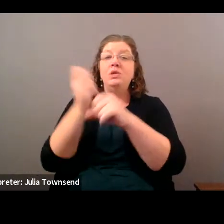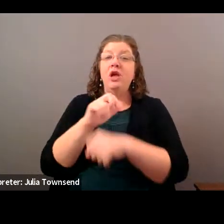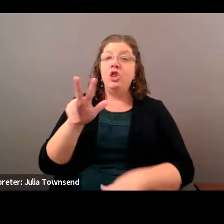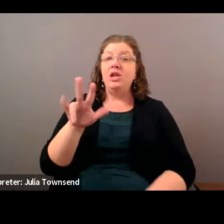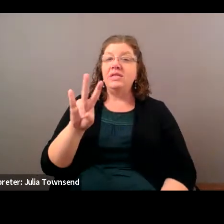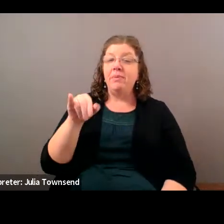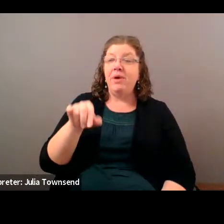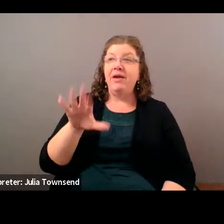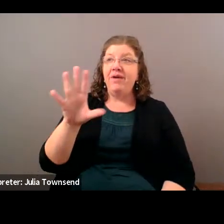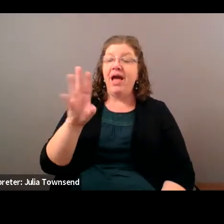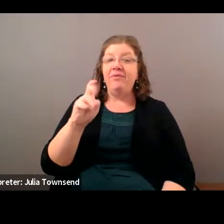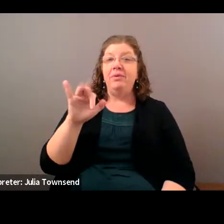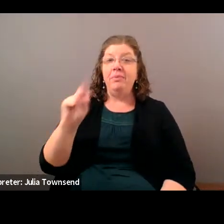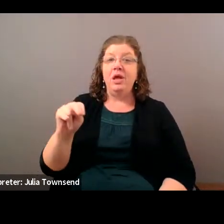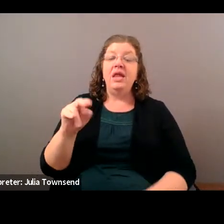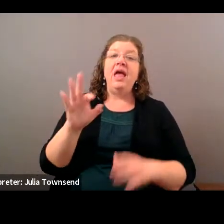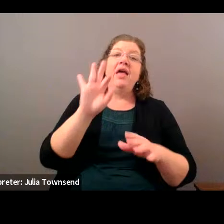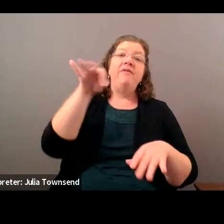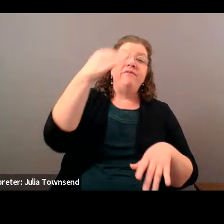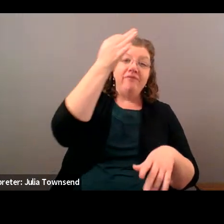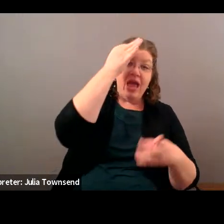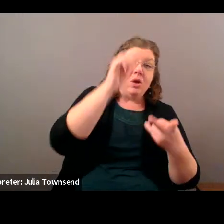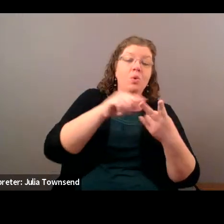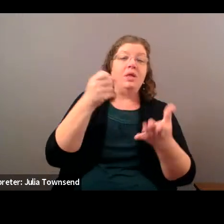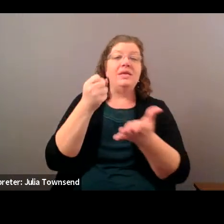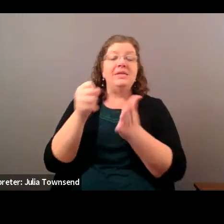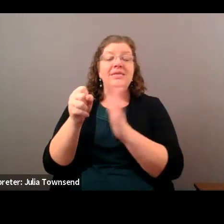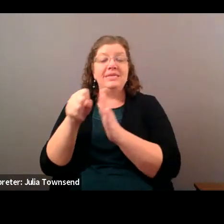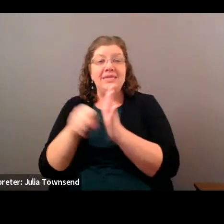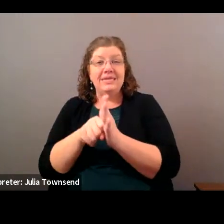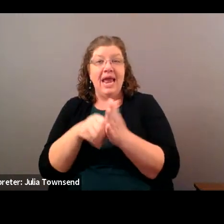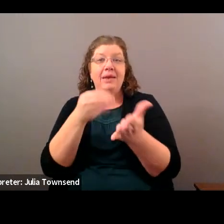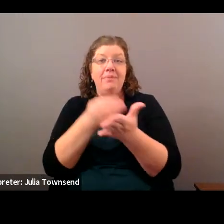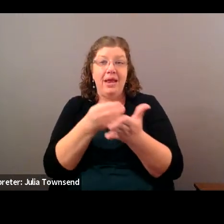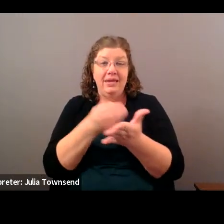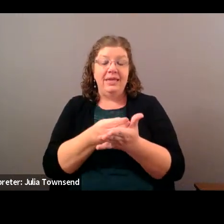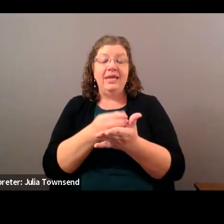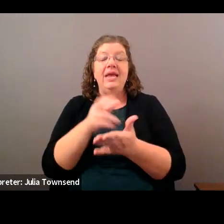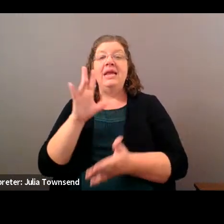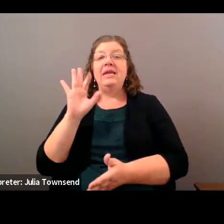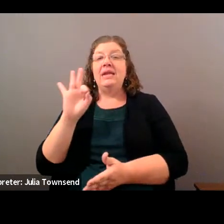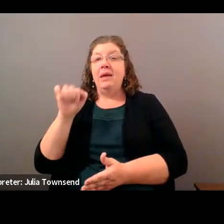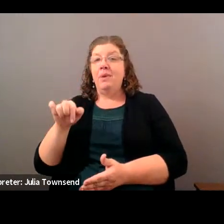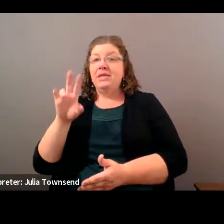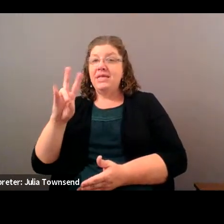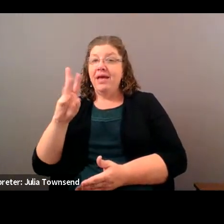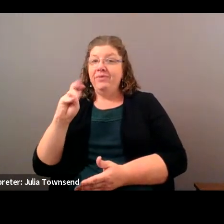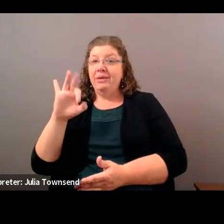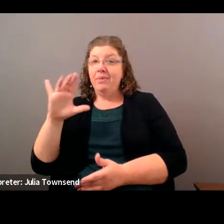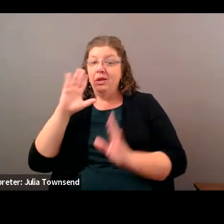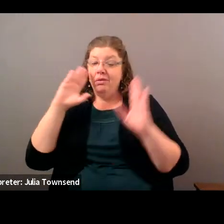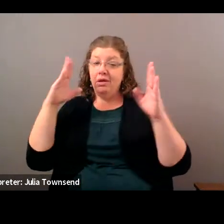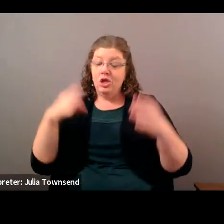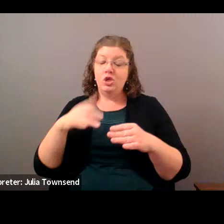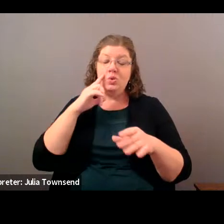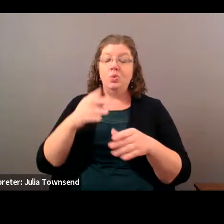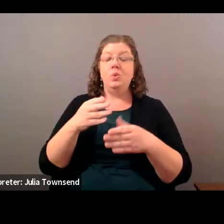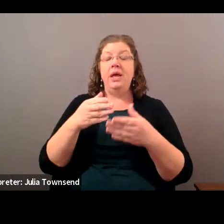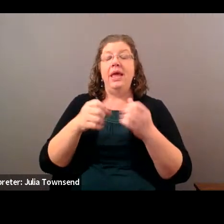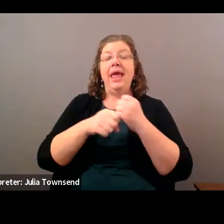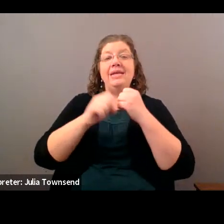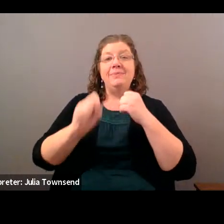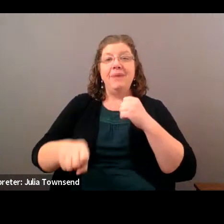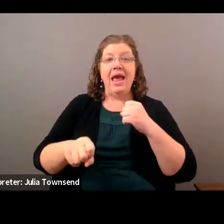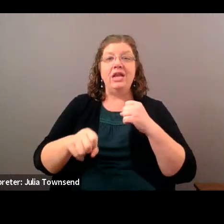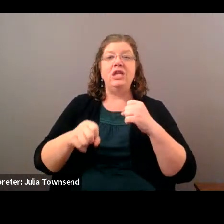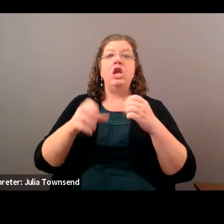in federal and state relief, and $9.7 million of that is dedicated to Expanded Learning Opportunity Grant.